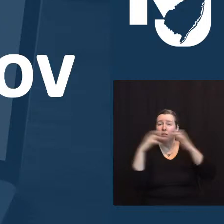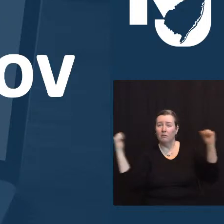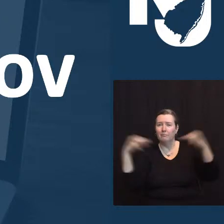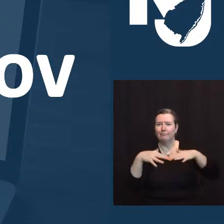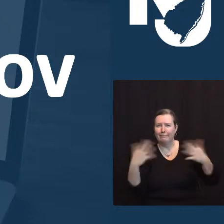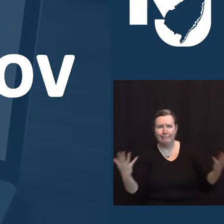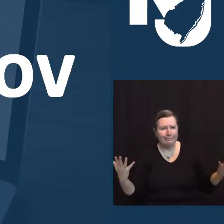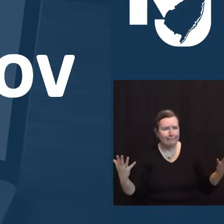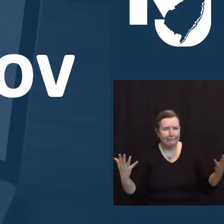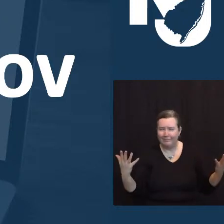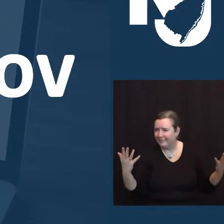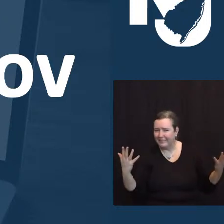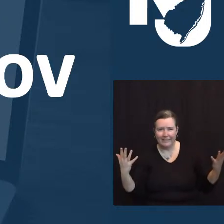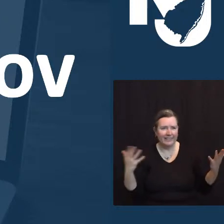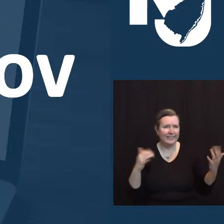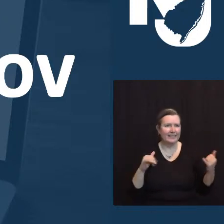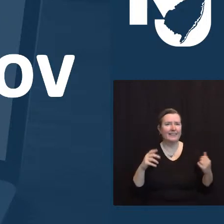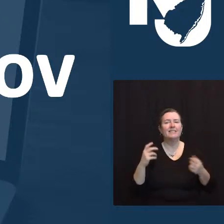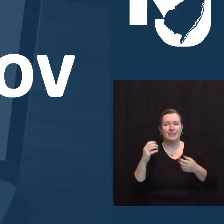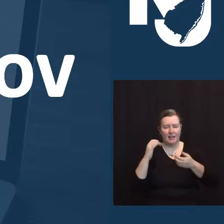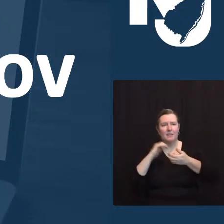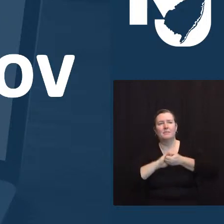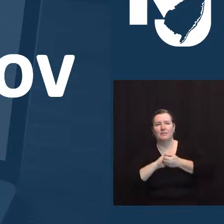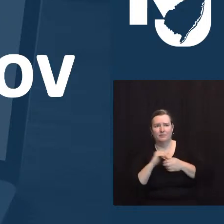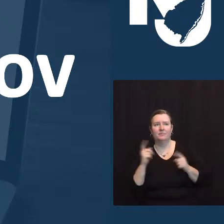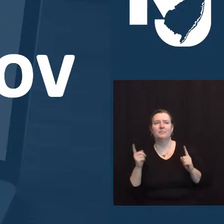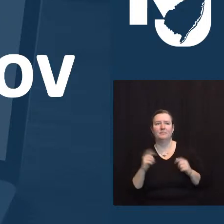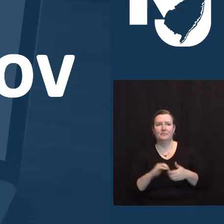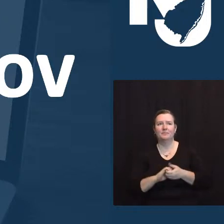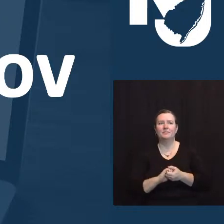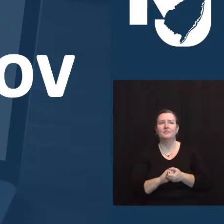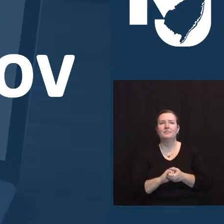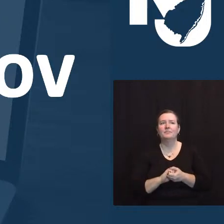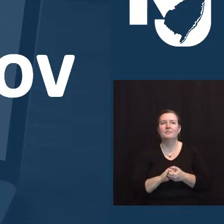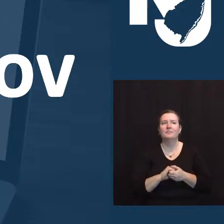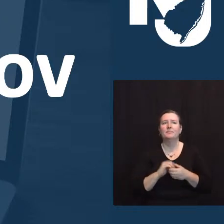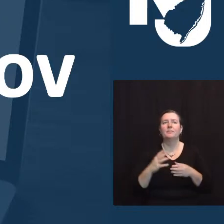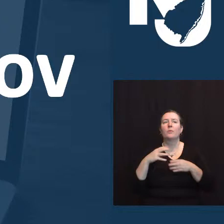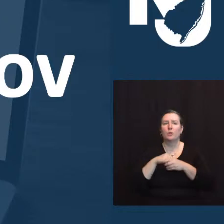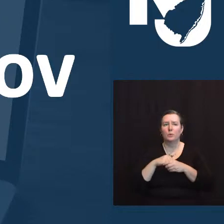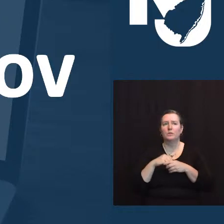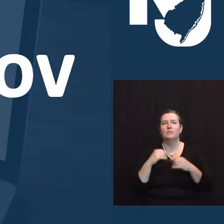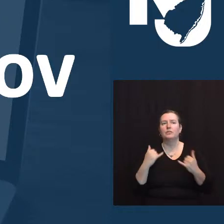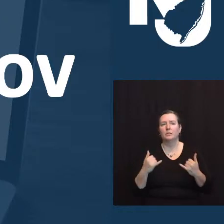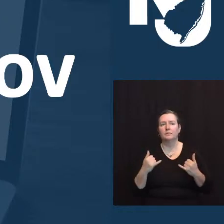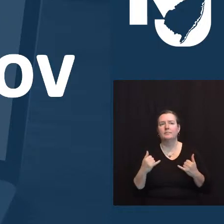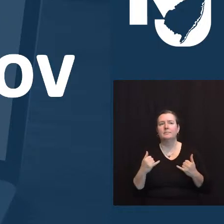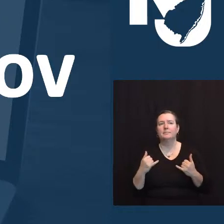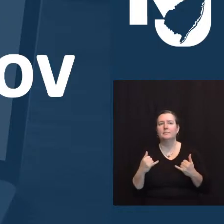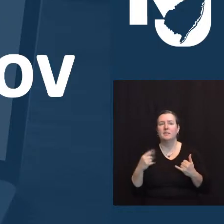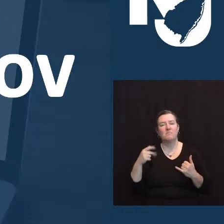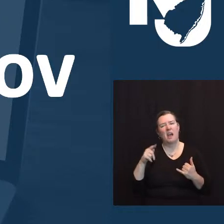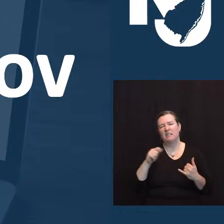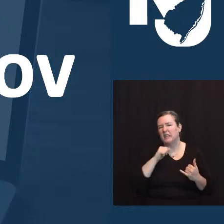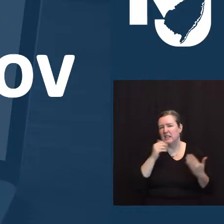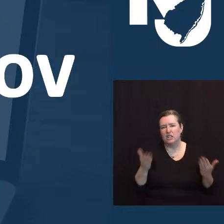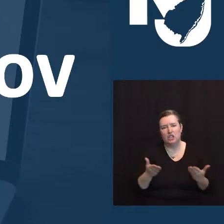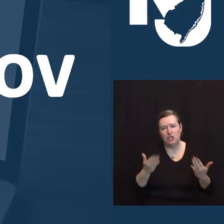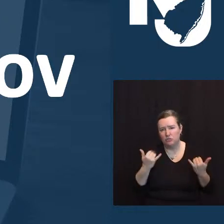that. Including today, and Pat's not with us today, but Judy, Pat, and I have now been with you